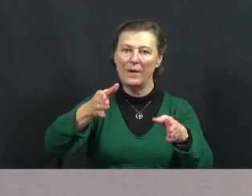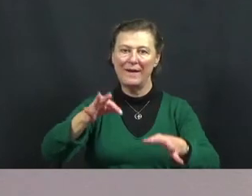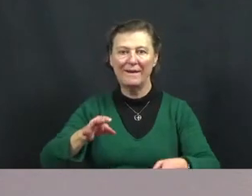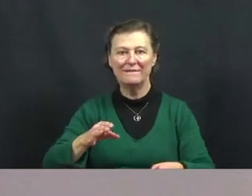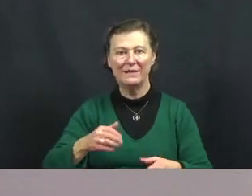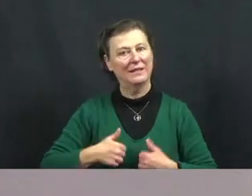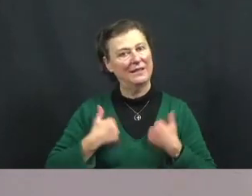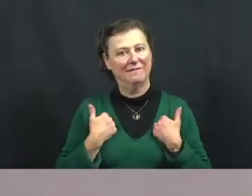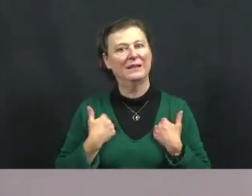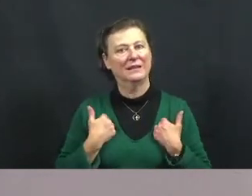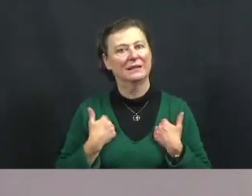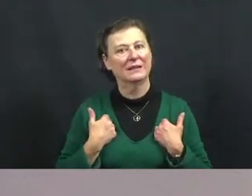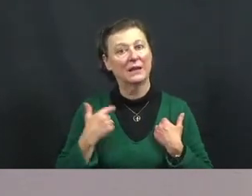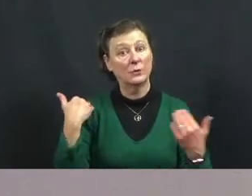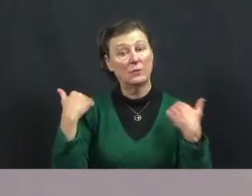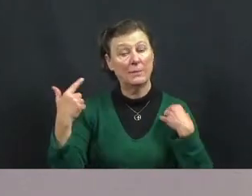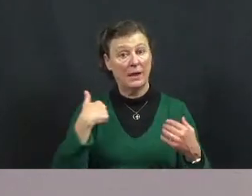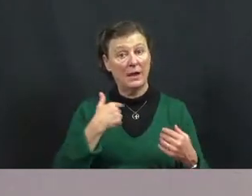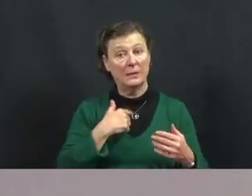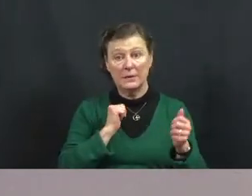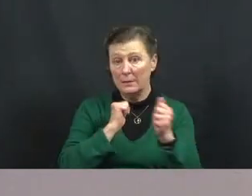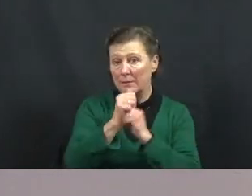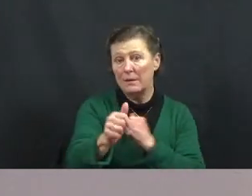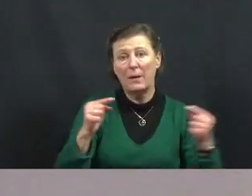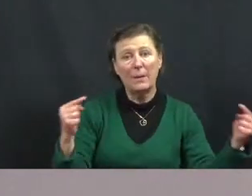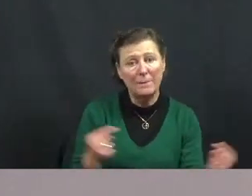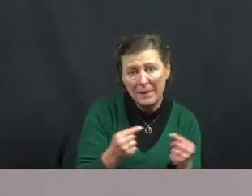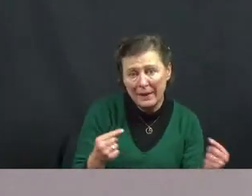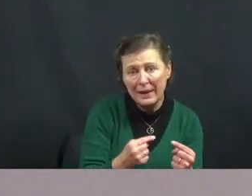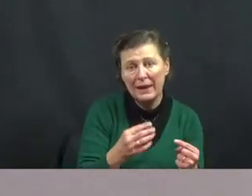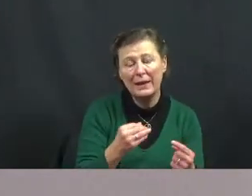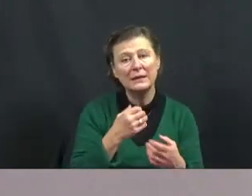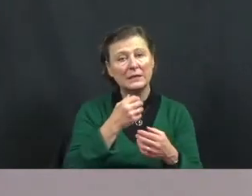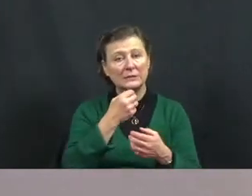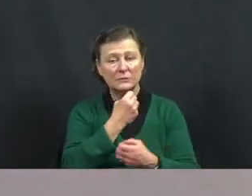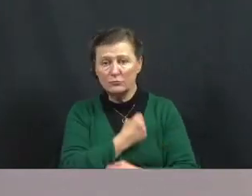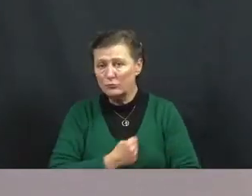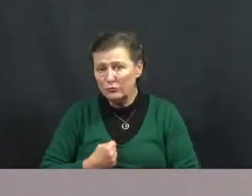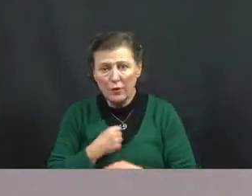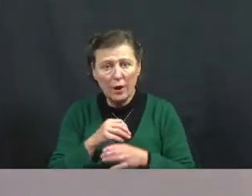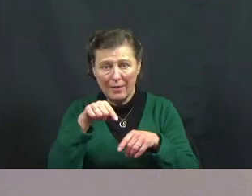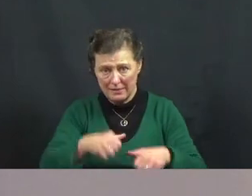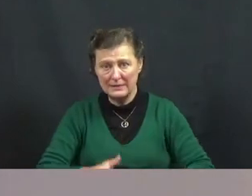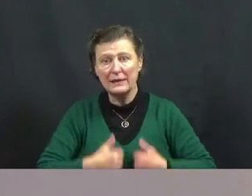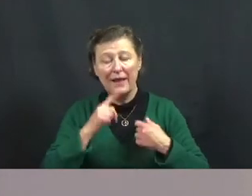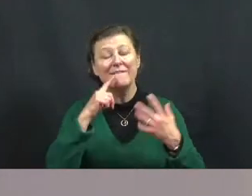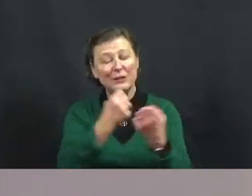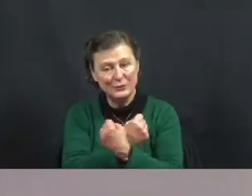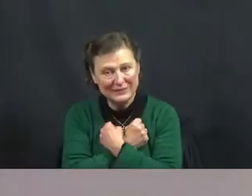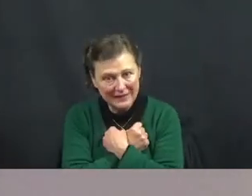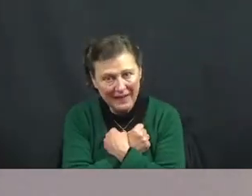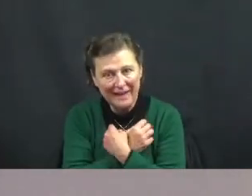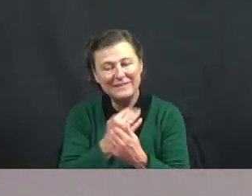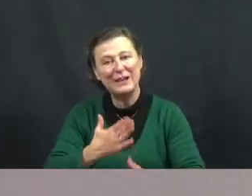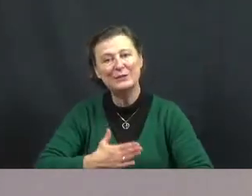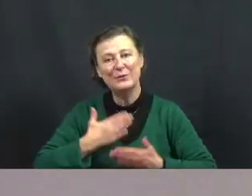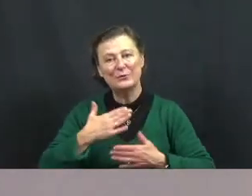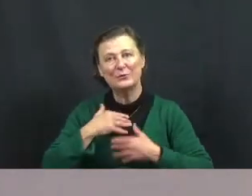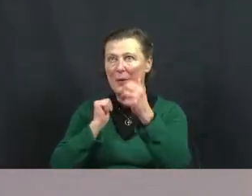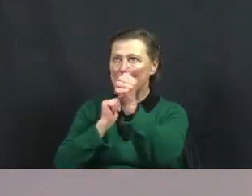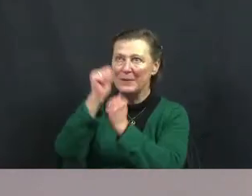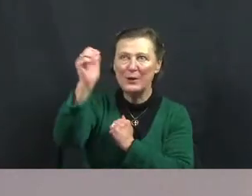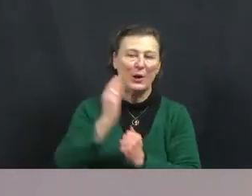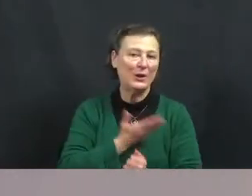remind me that beyond the pain and sorrow in this life, there is love and there is joy beyond our